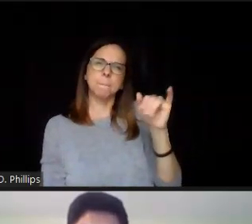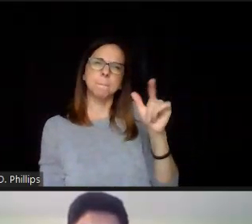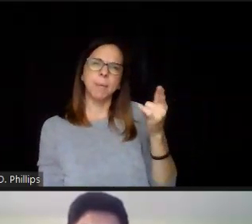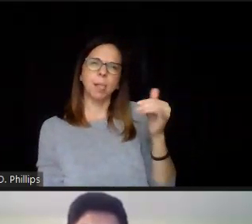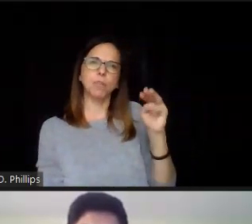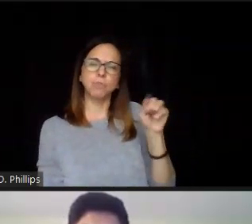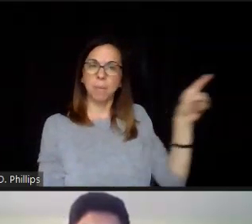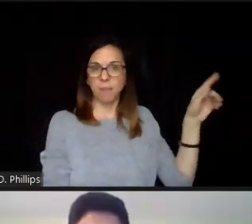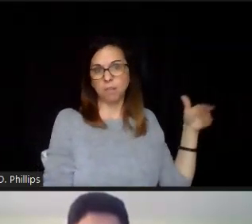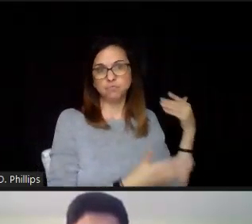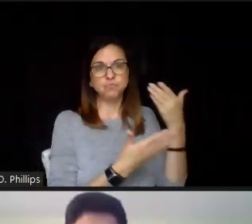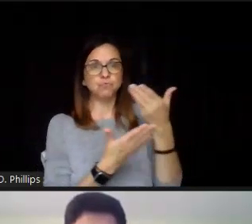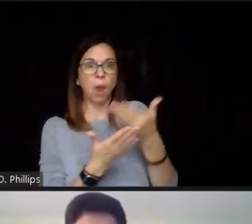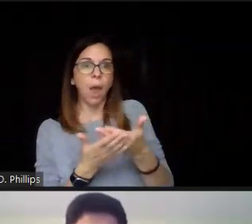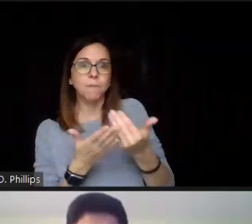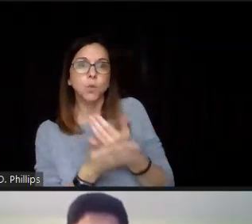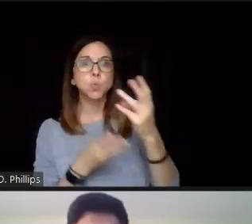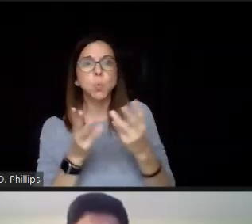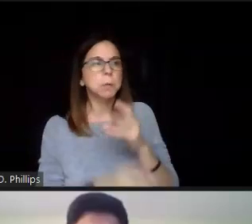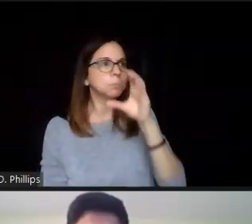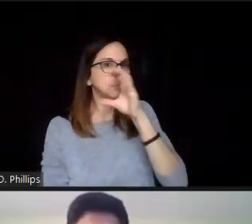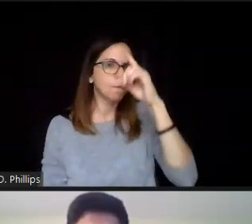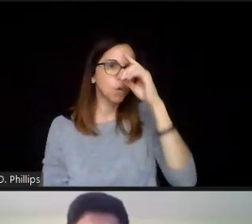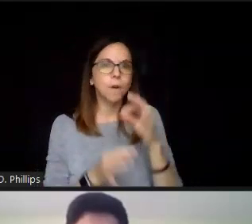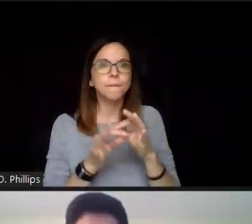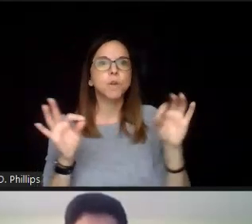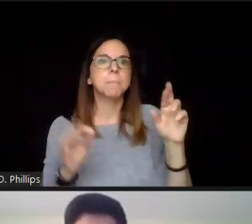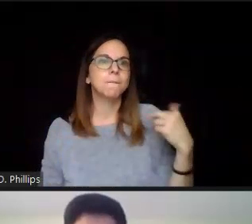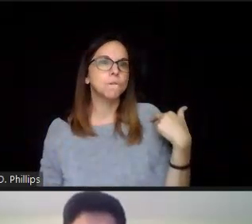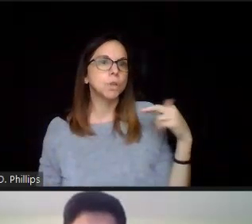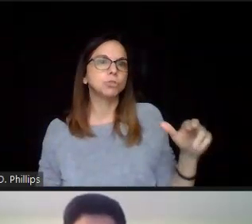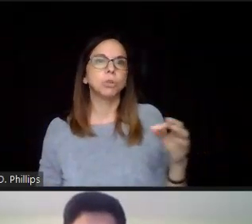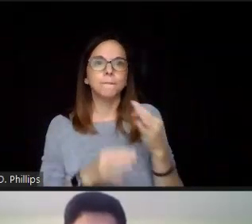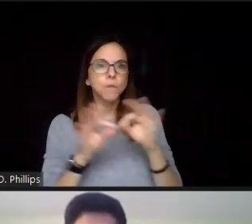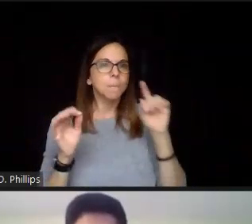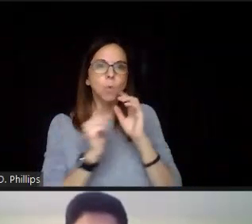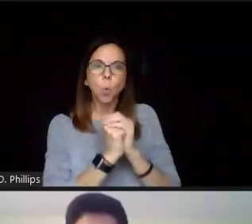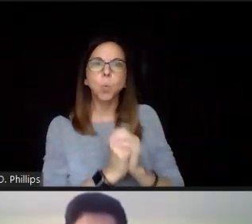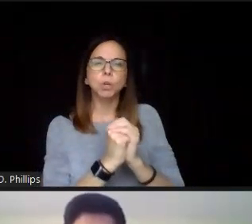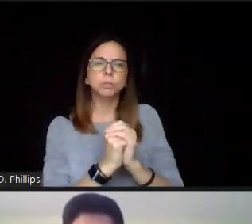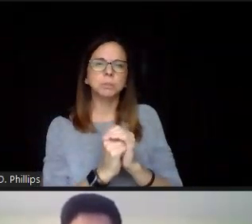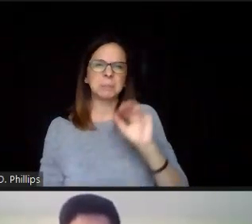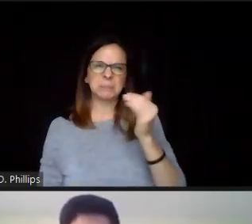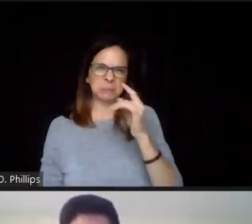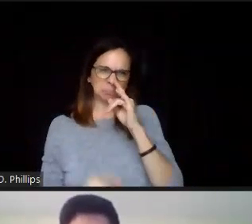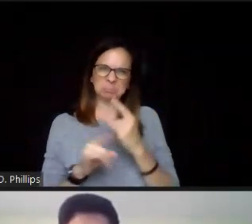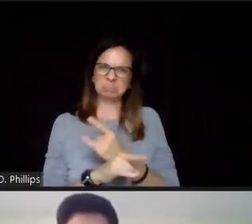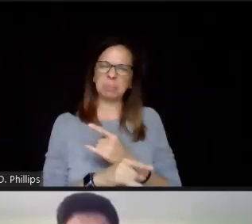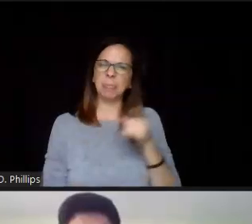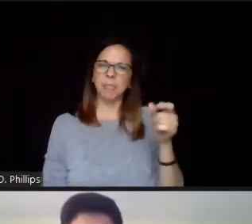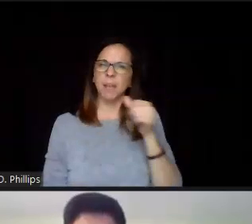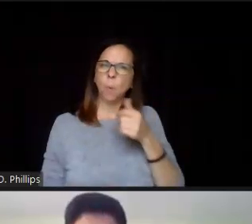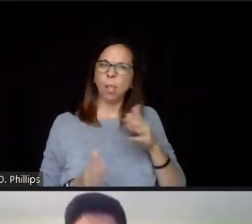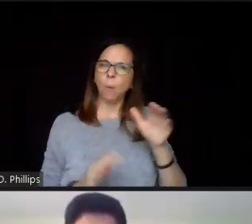came to the New World seeking freedom of religion and freedom to worship. It seems ironic that they would not